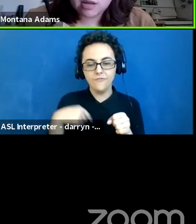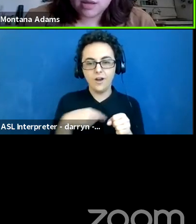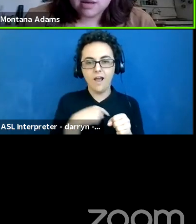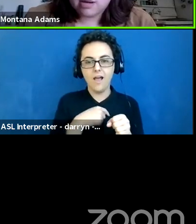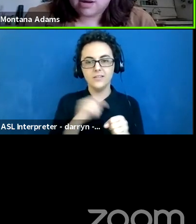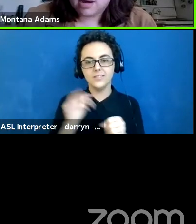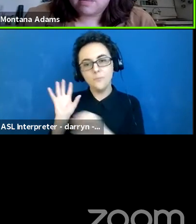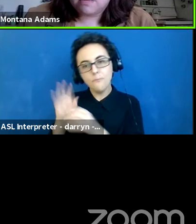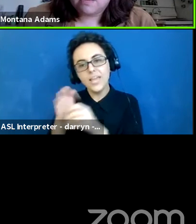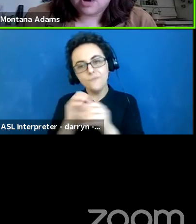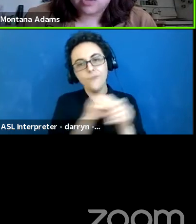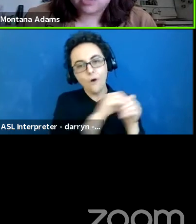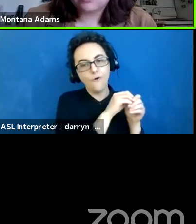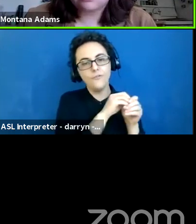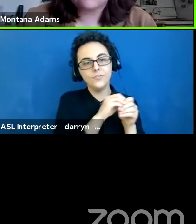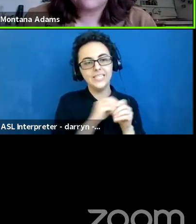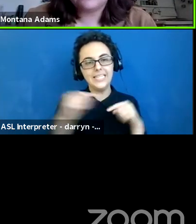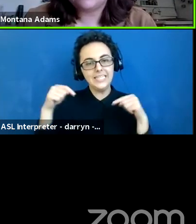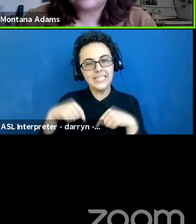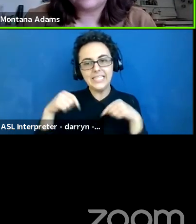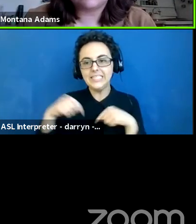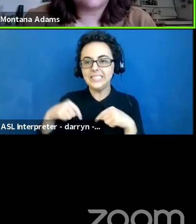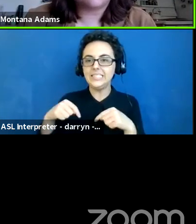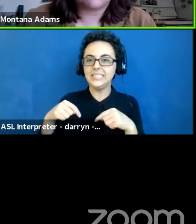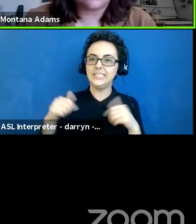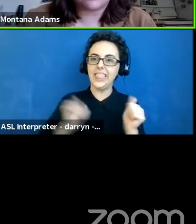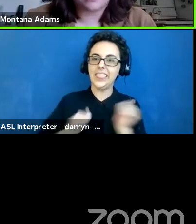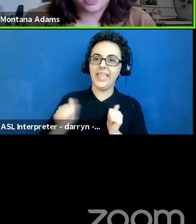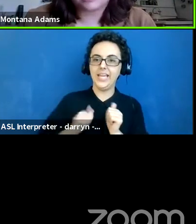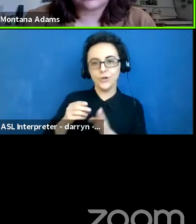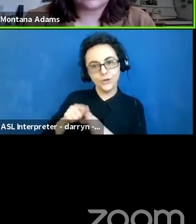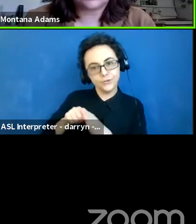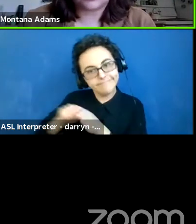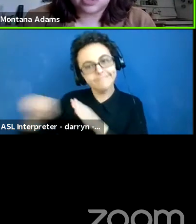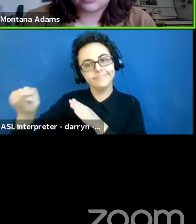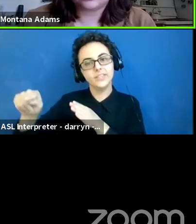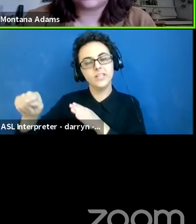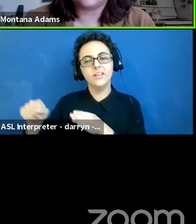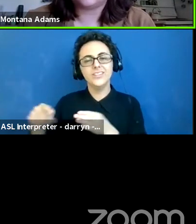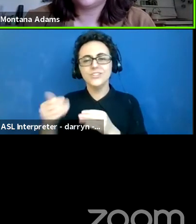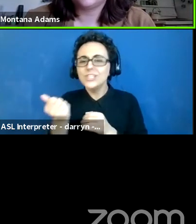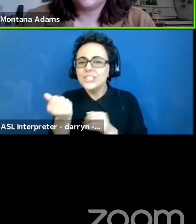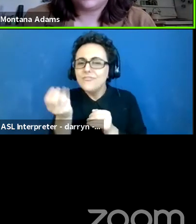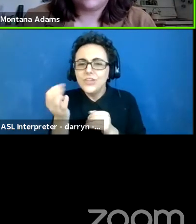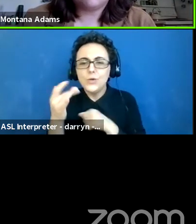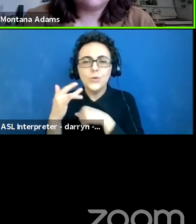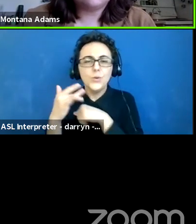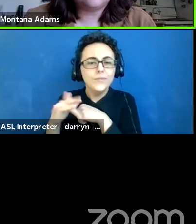industry. Where there's only a few spaces open for actors, producers,